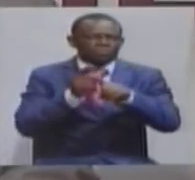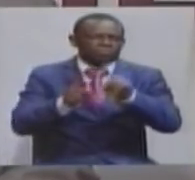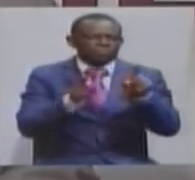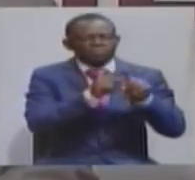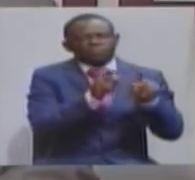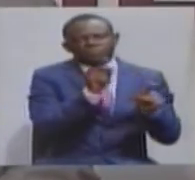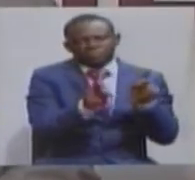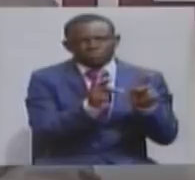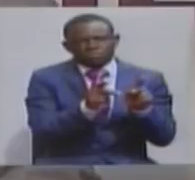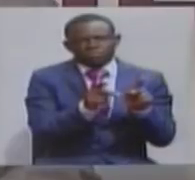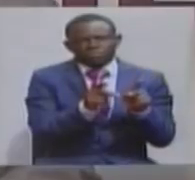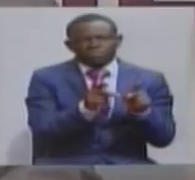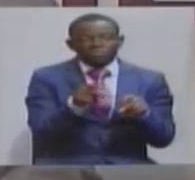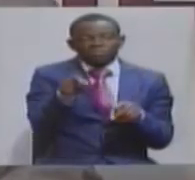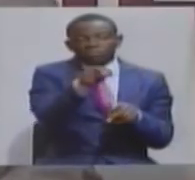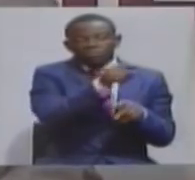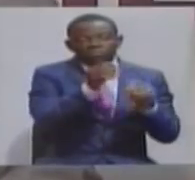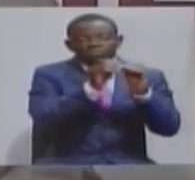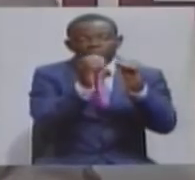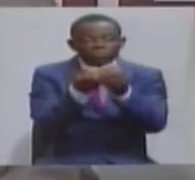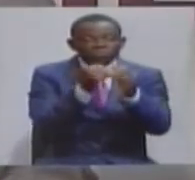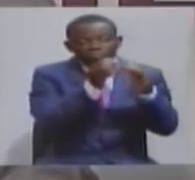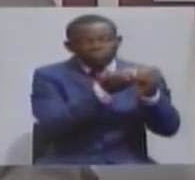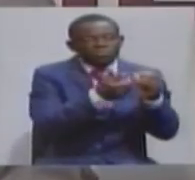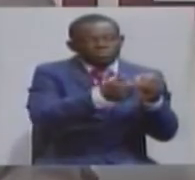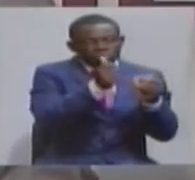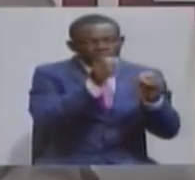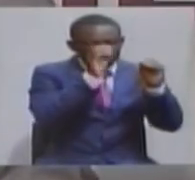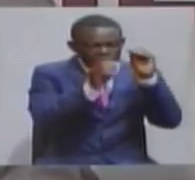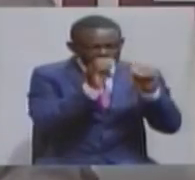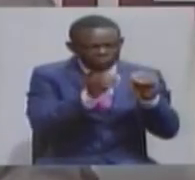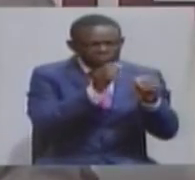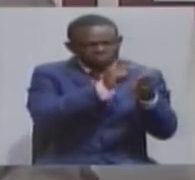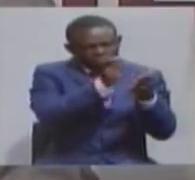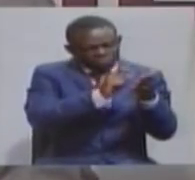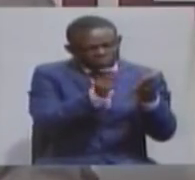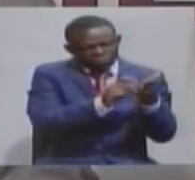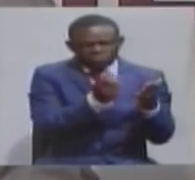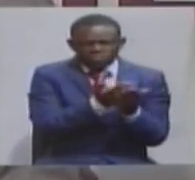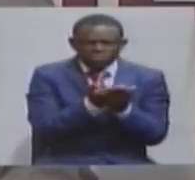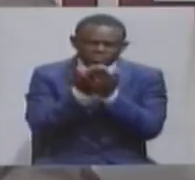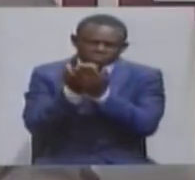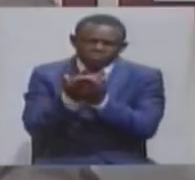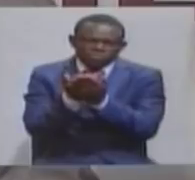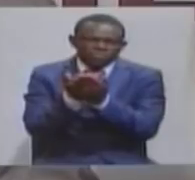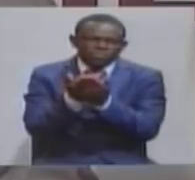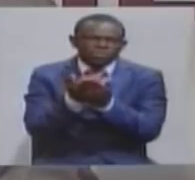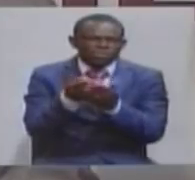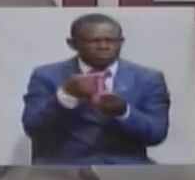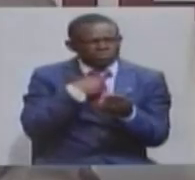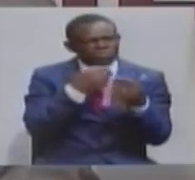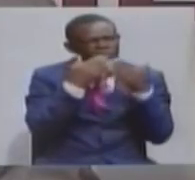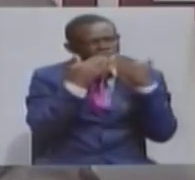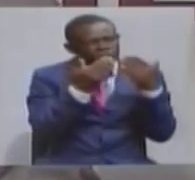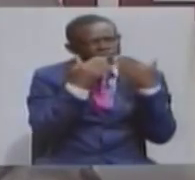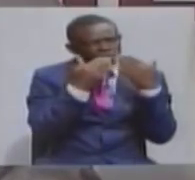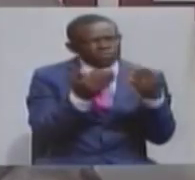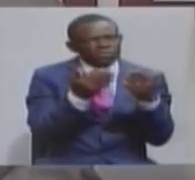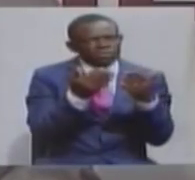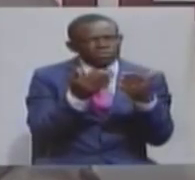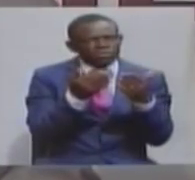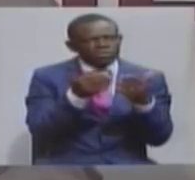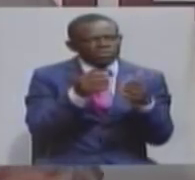make submissions. There are some that didn't make any submissions. And that caused worry for us in the government, that there are